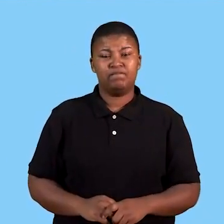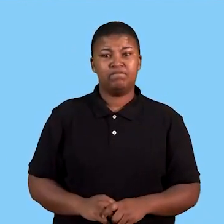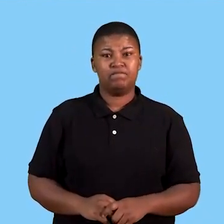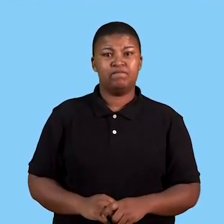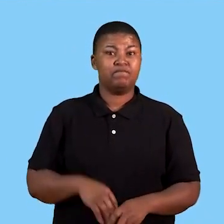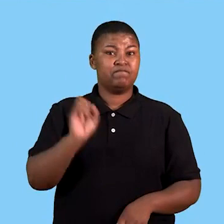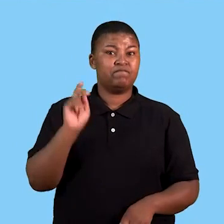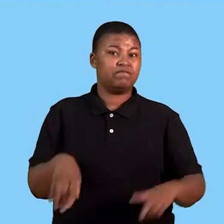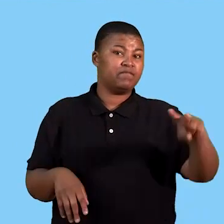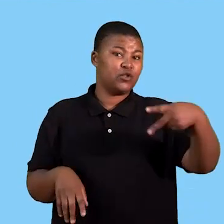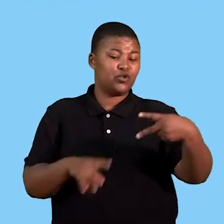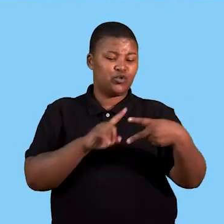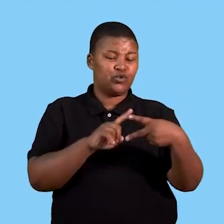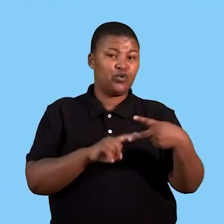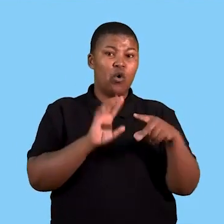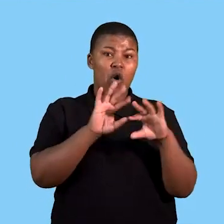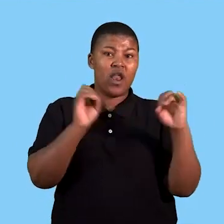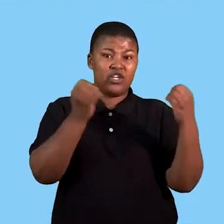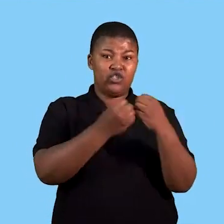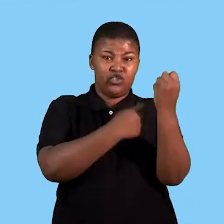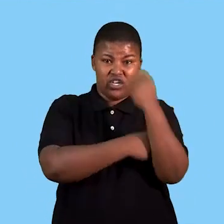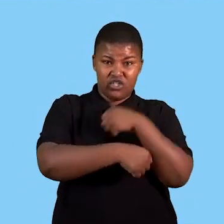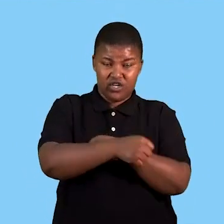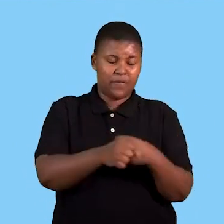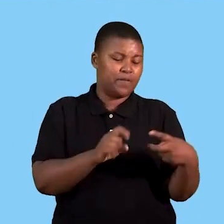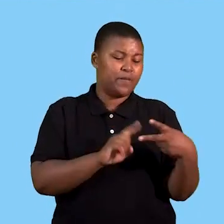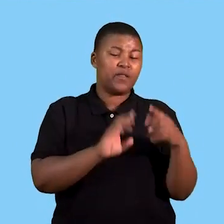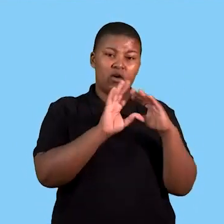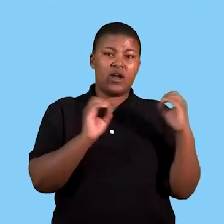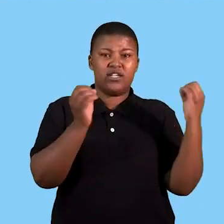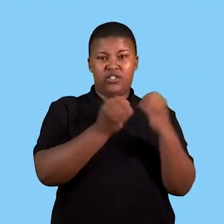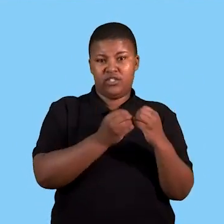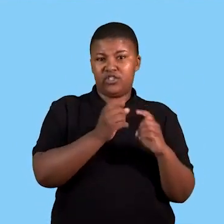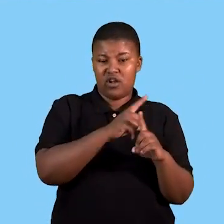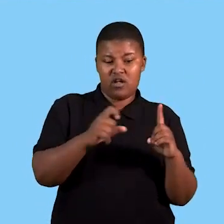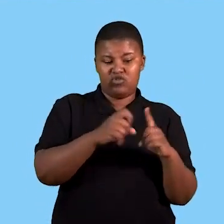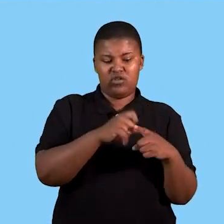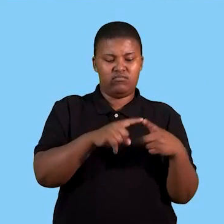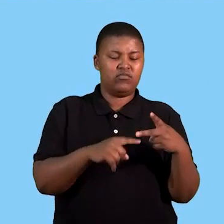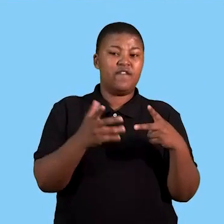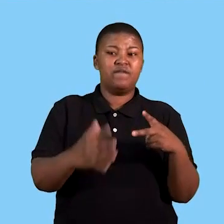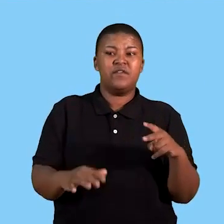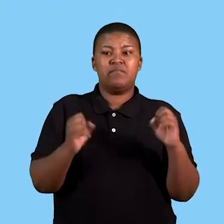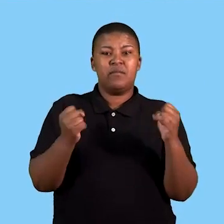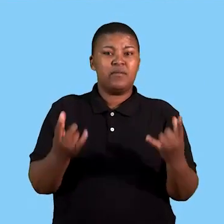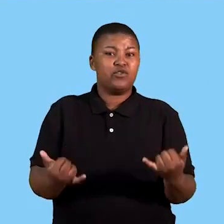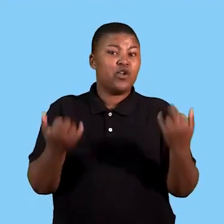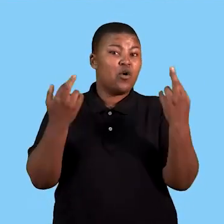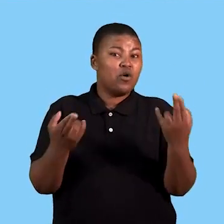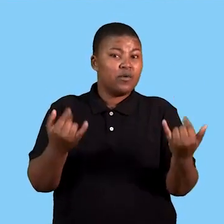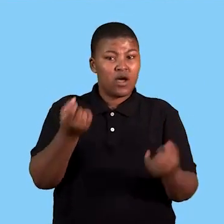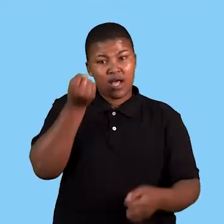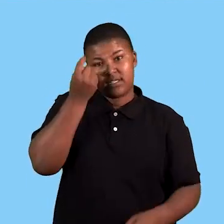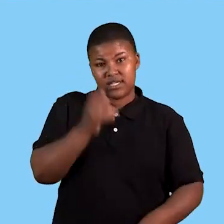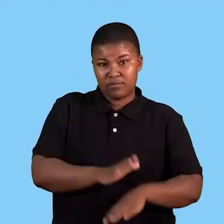that is then our 2 components for today, organizational structure and organizational culture. And I hope